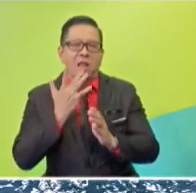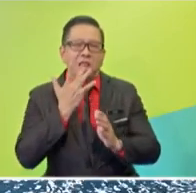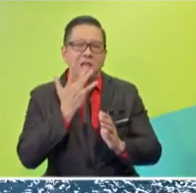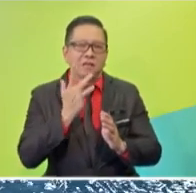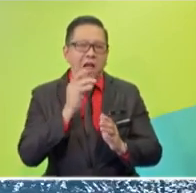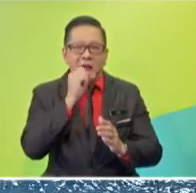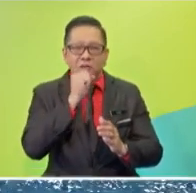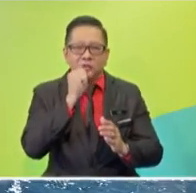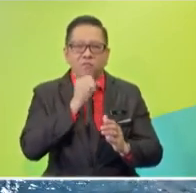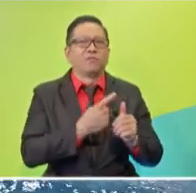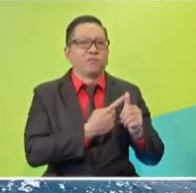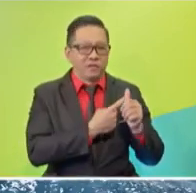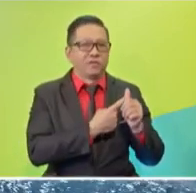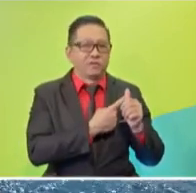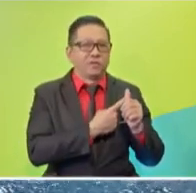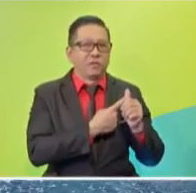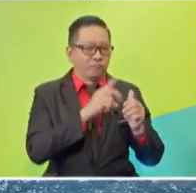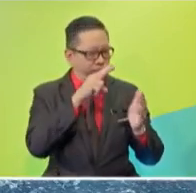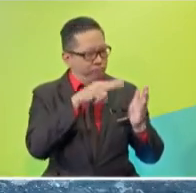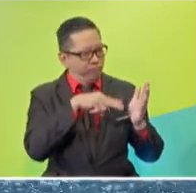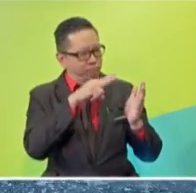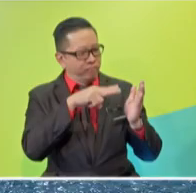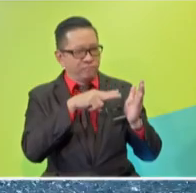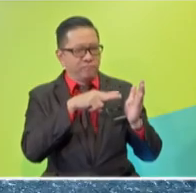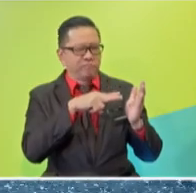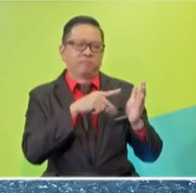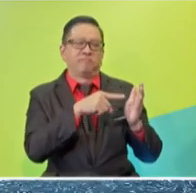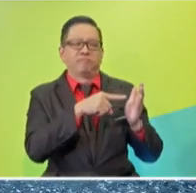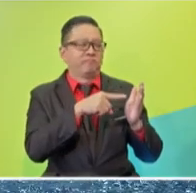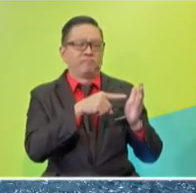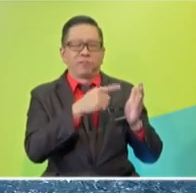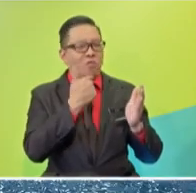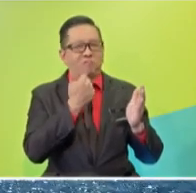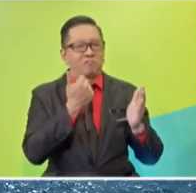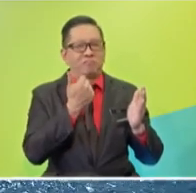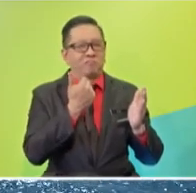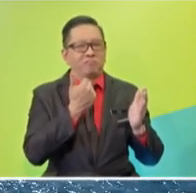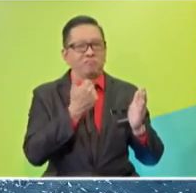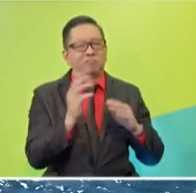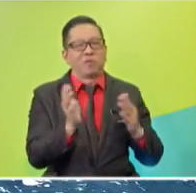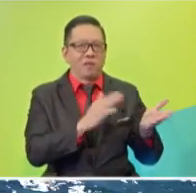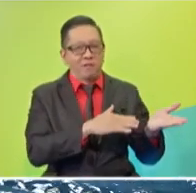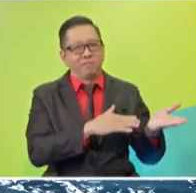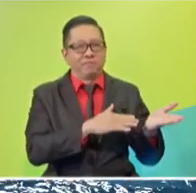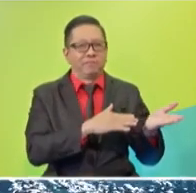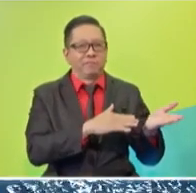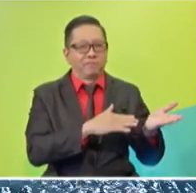cream. First, you look at it. If the ice cream doesn't look good, don't eat